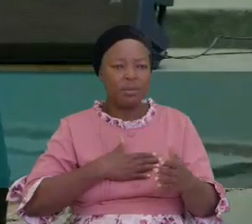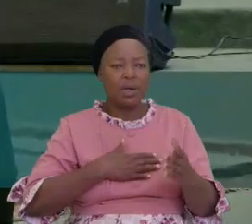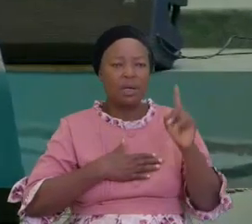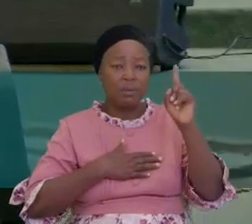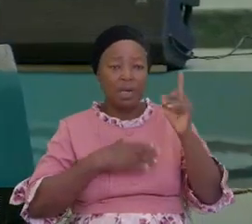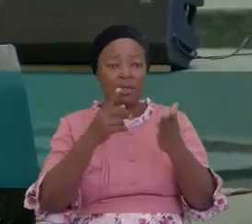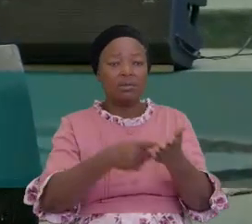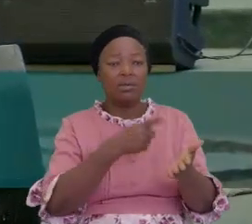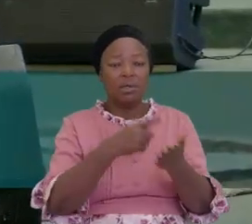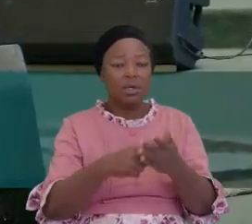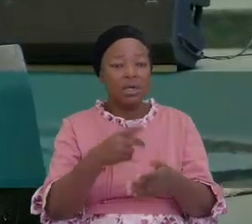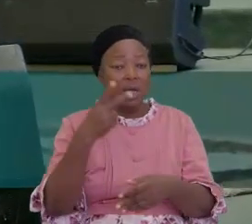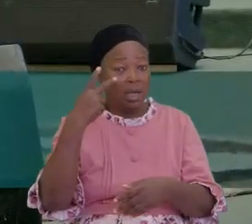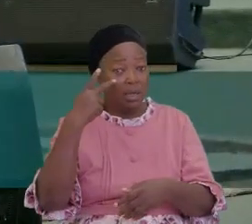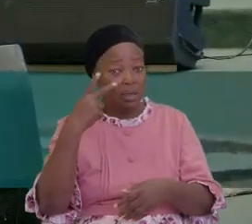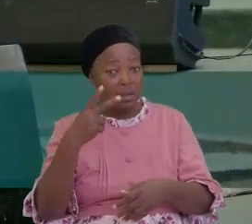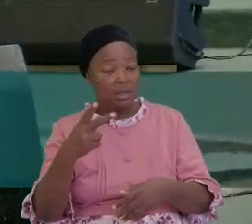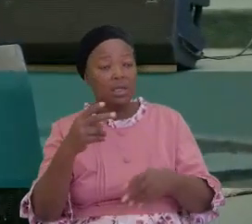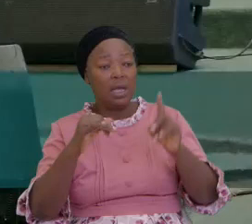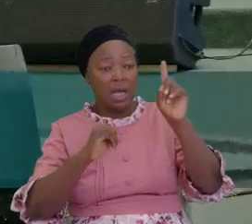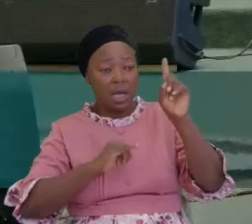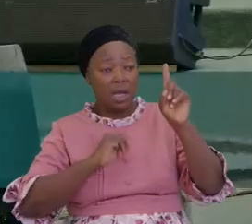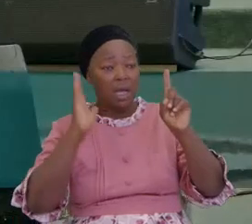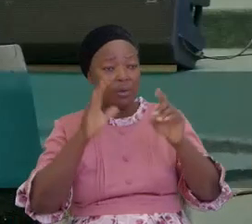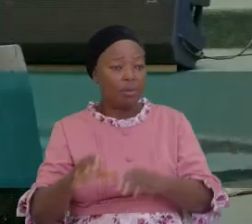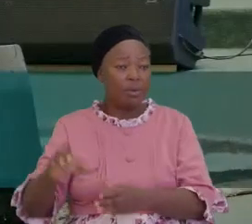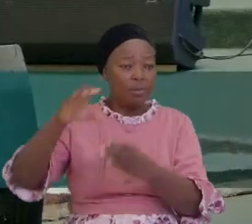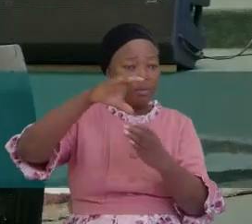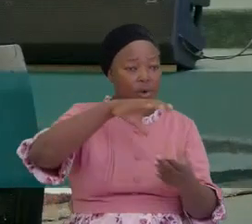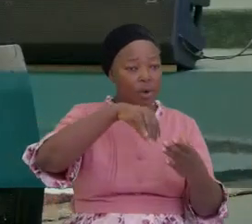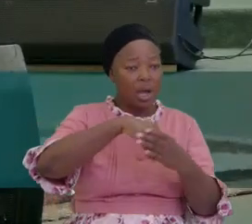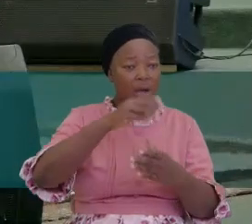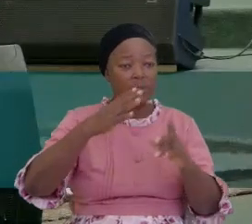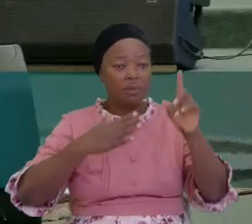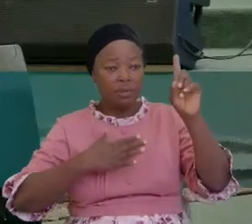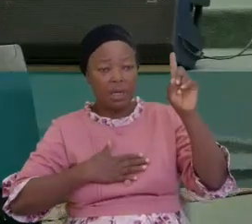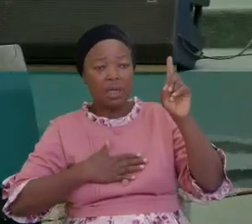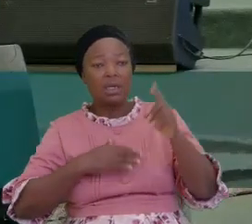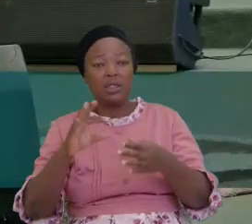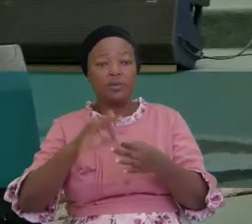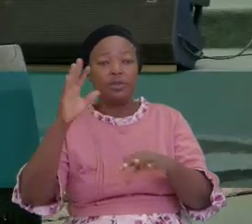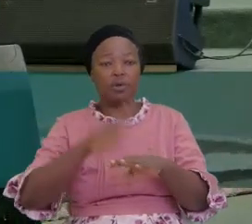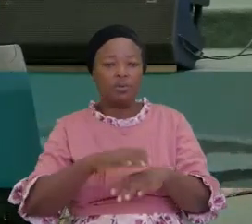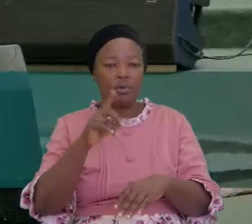Behold, I will pour out my spirit upon you.